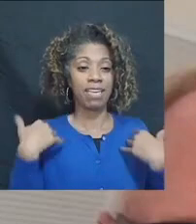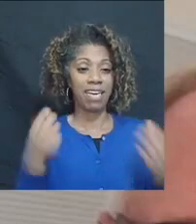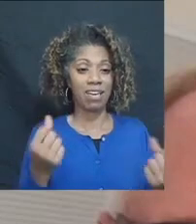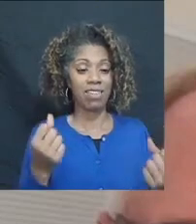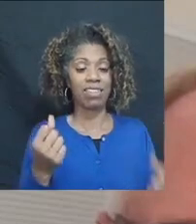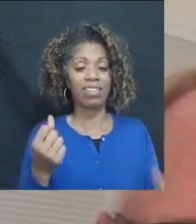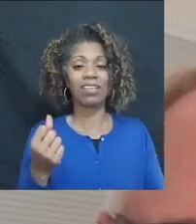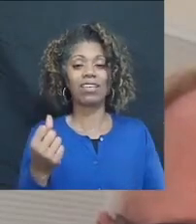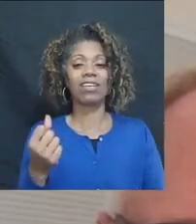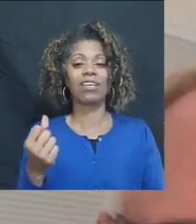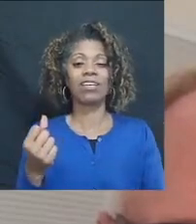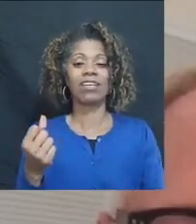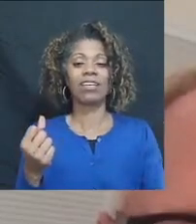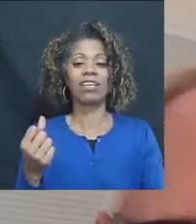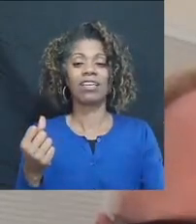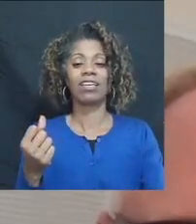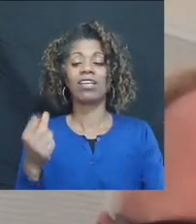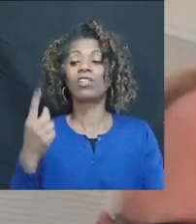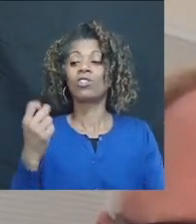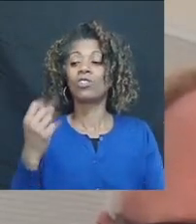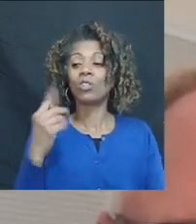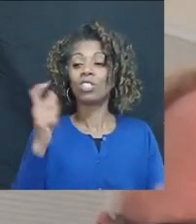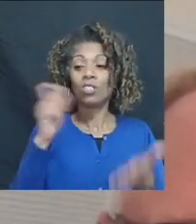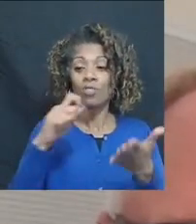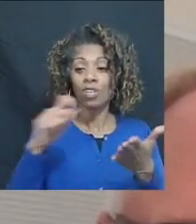So she had written a song for public health.